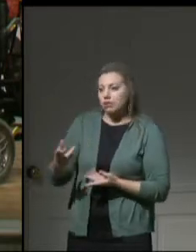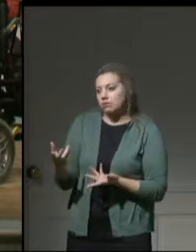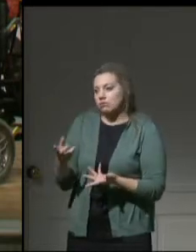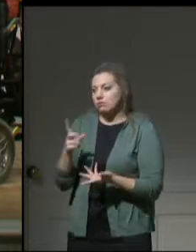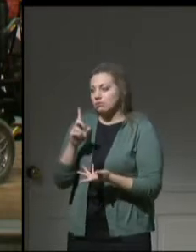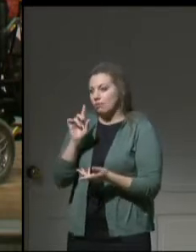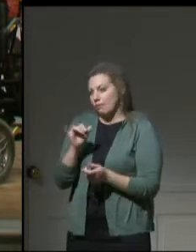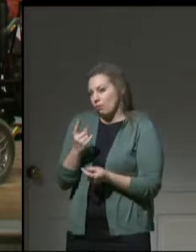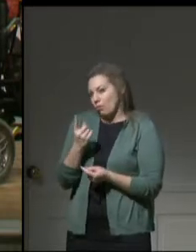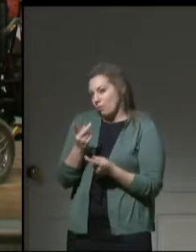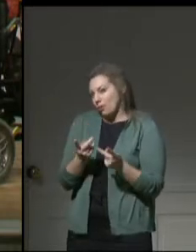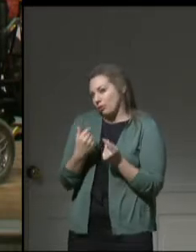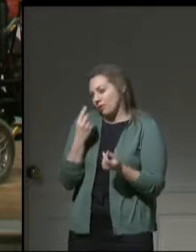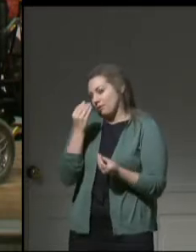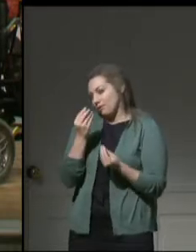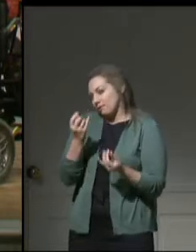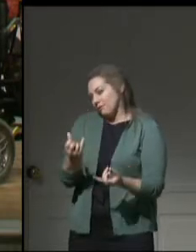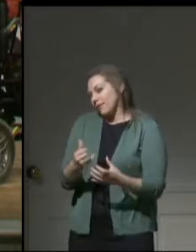moment.